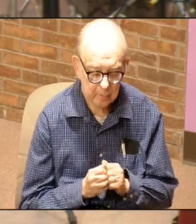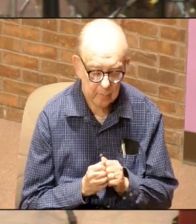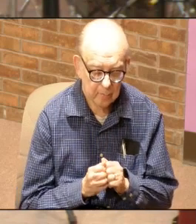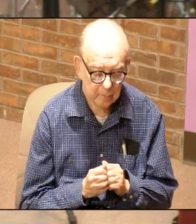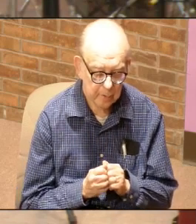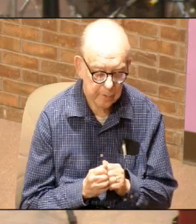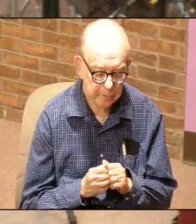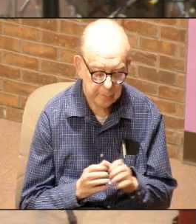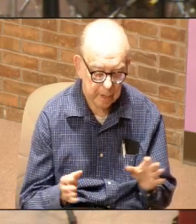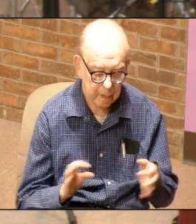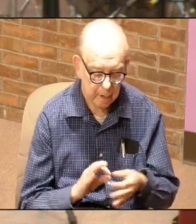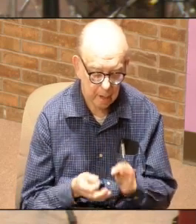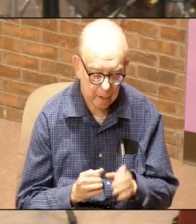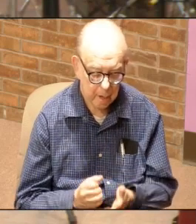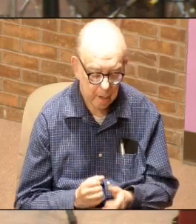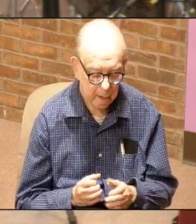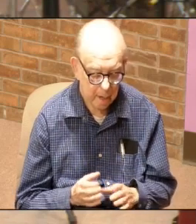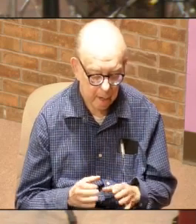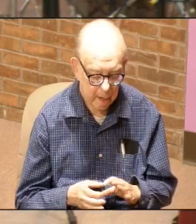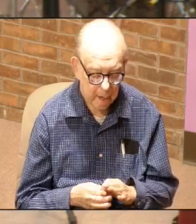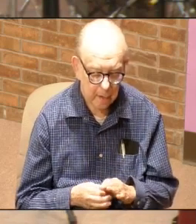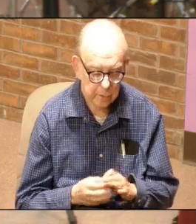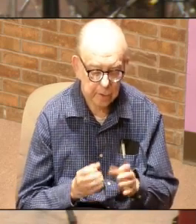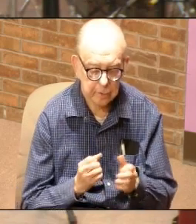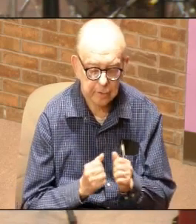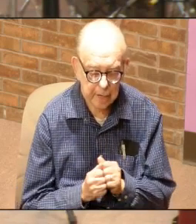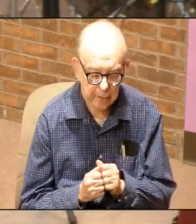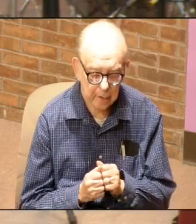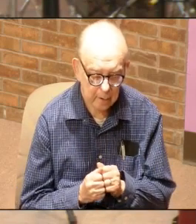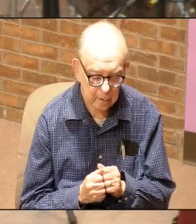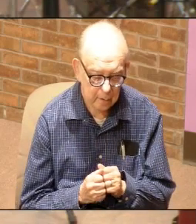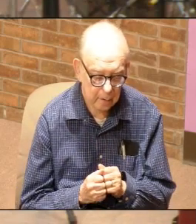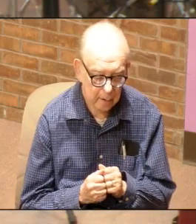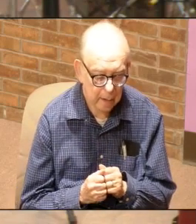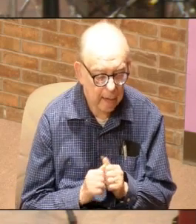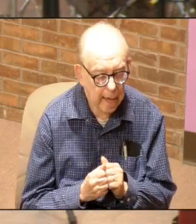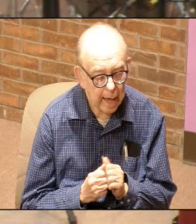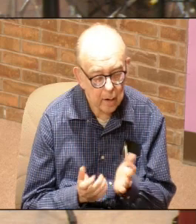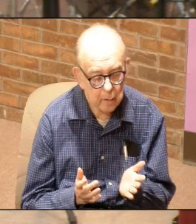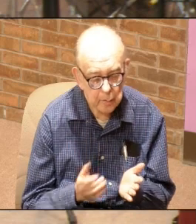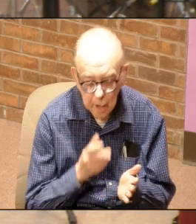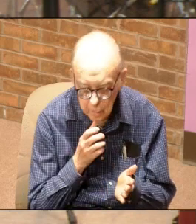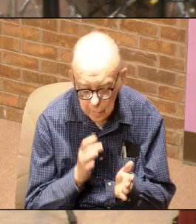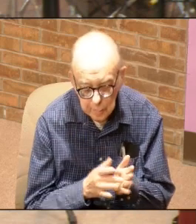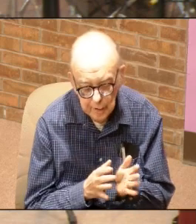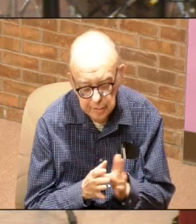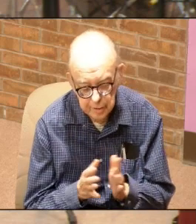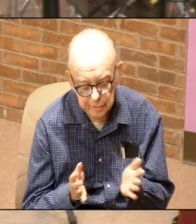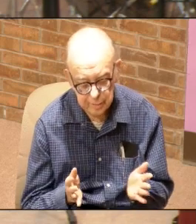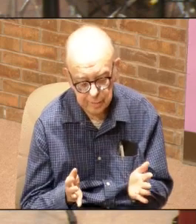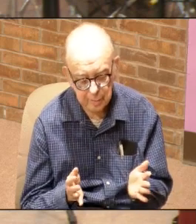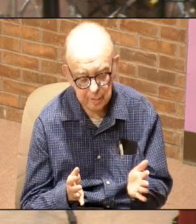chain held together by Jesus.